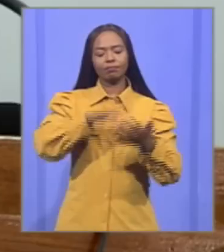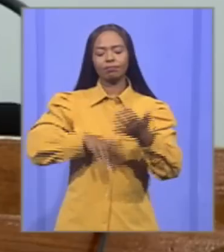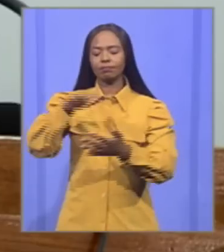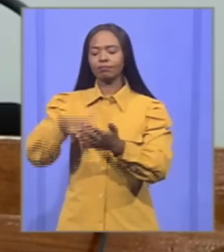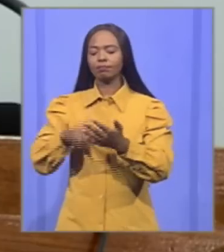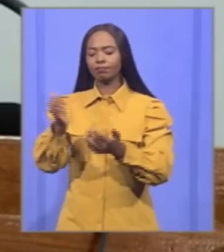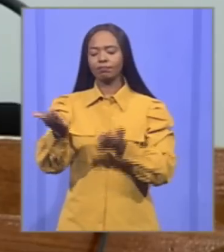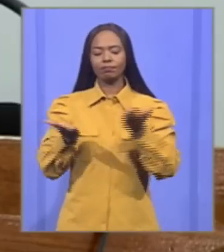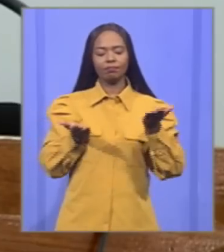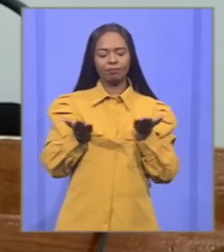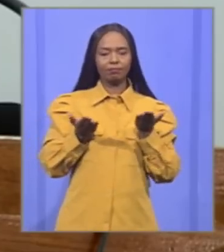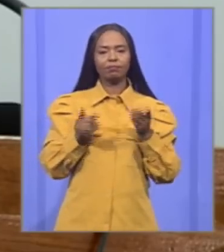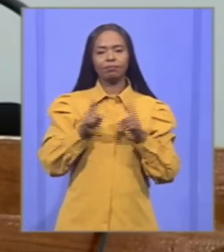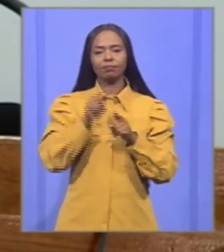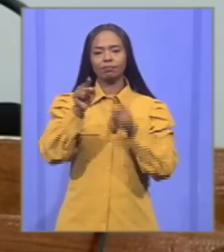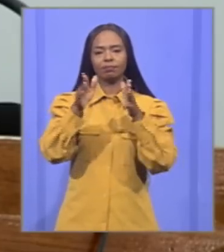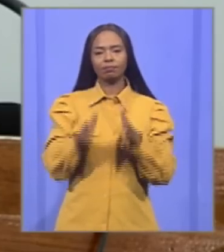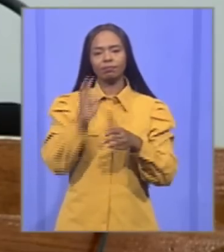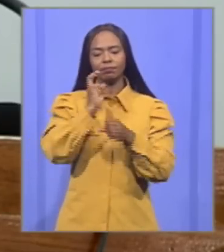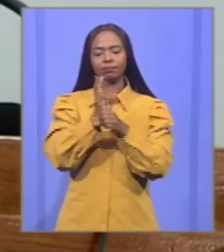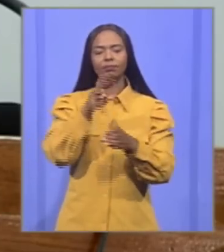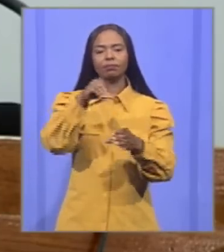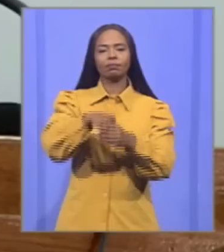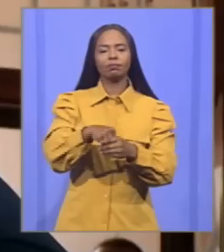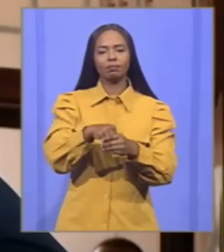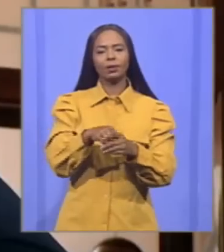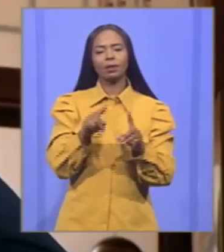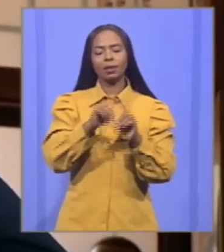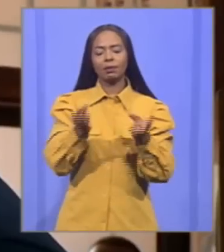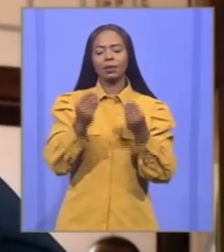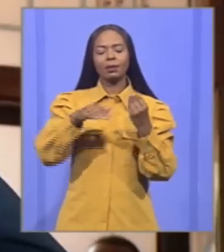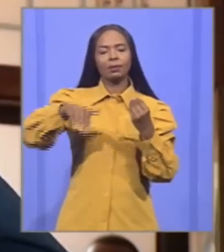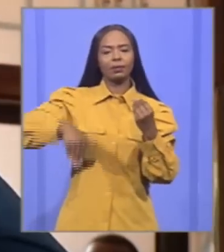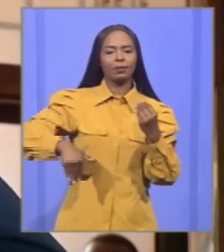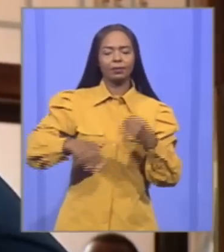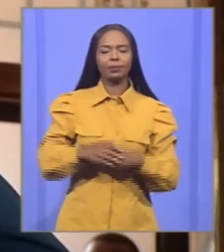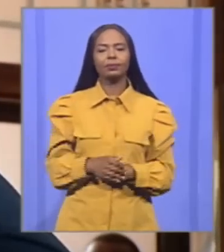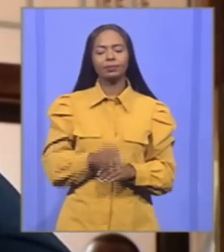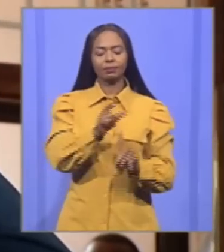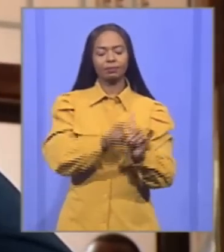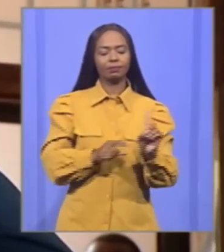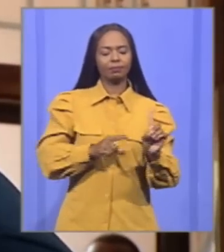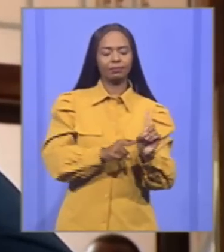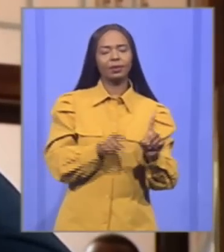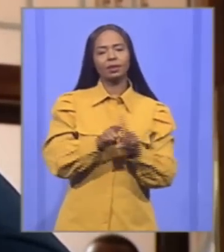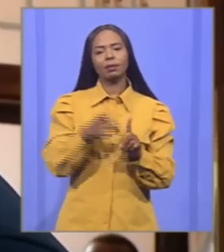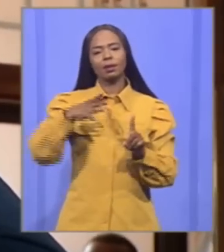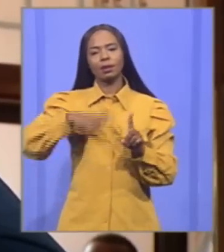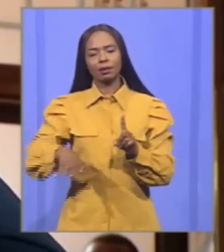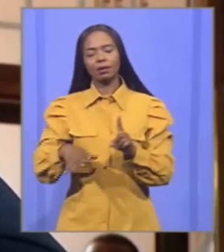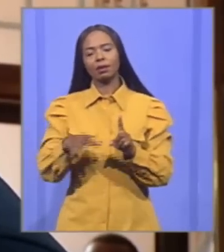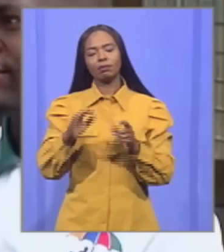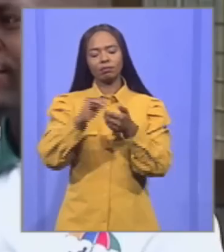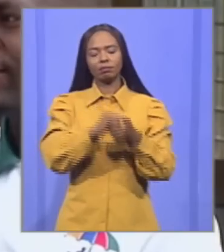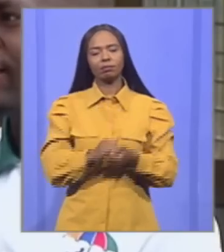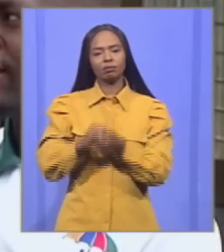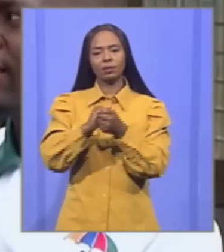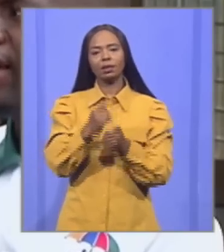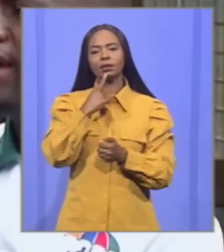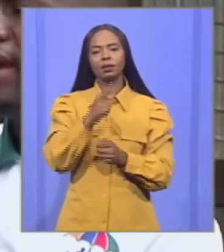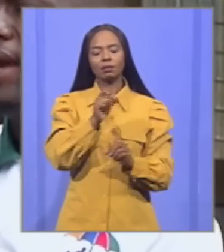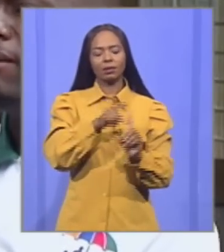also co-accused to be added in this matter are still outstanding. Lapa la bomolatofatšwa le mokgatlo wa malekgotlataolo a dikolo ba re losogana